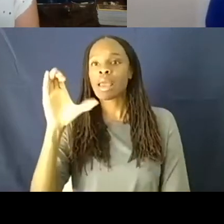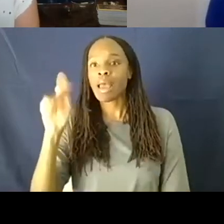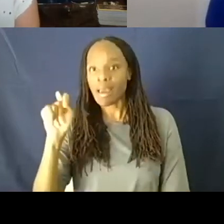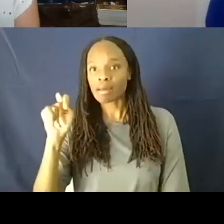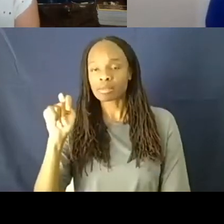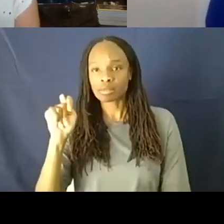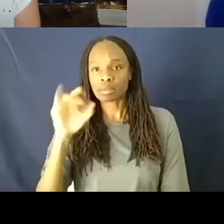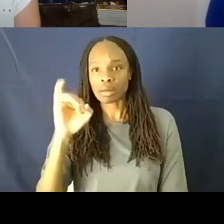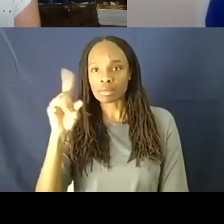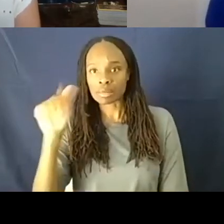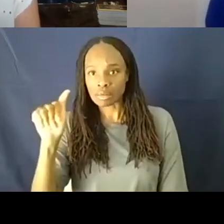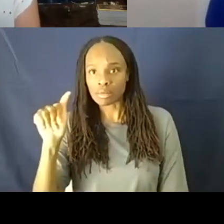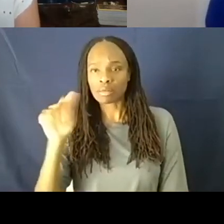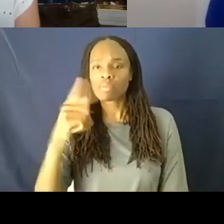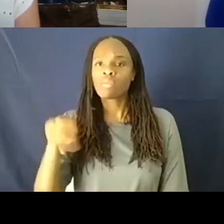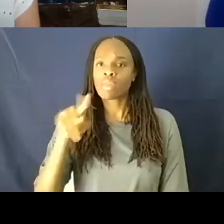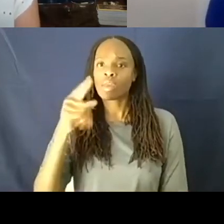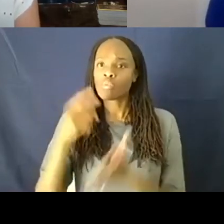reason, I was,